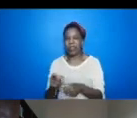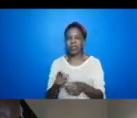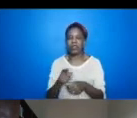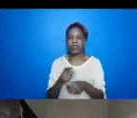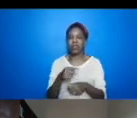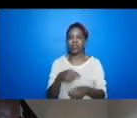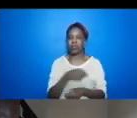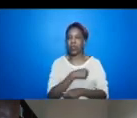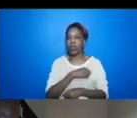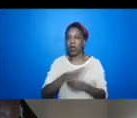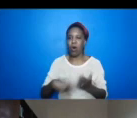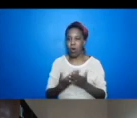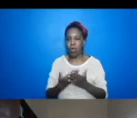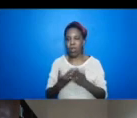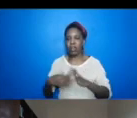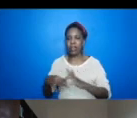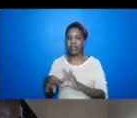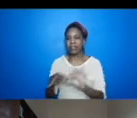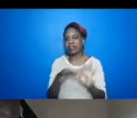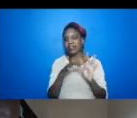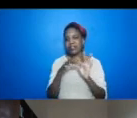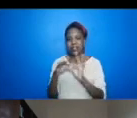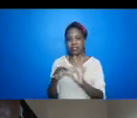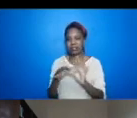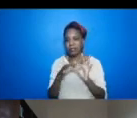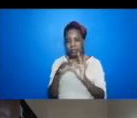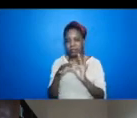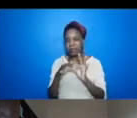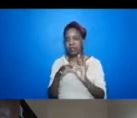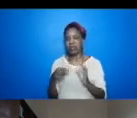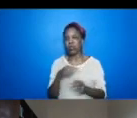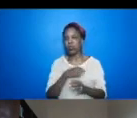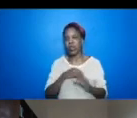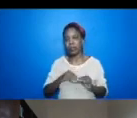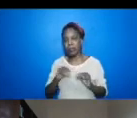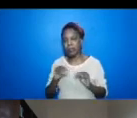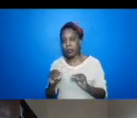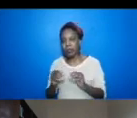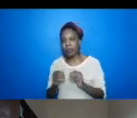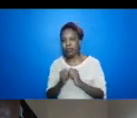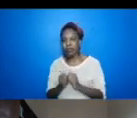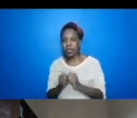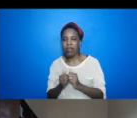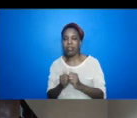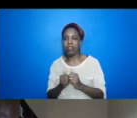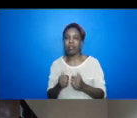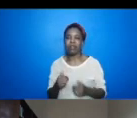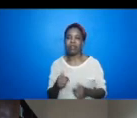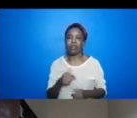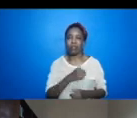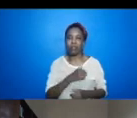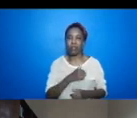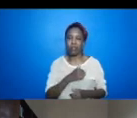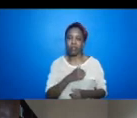integrated sense of how we move together. We are connected. There's an illusion